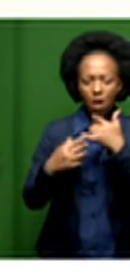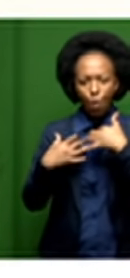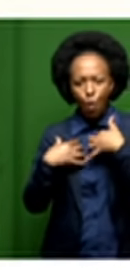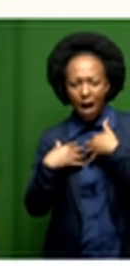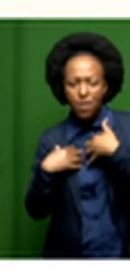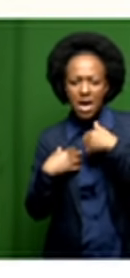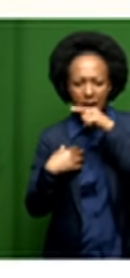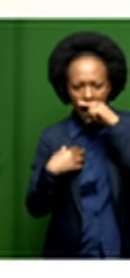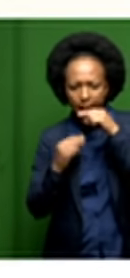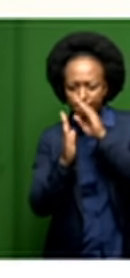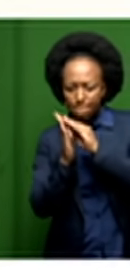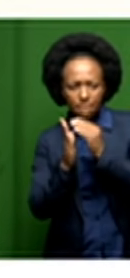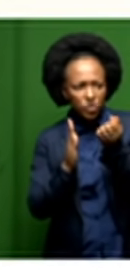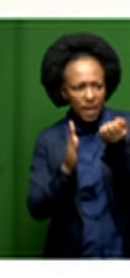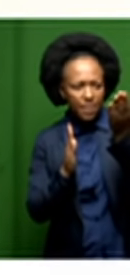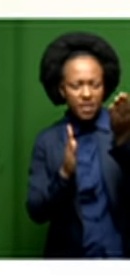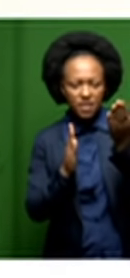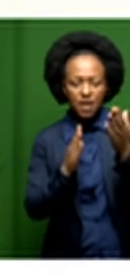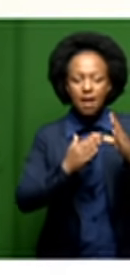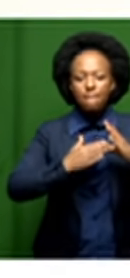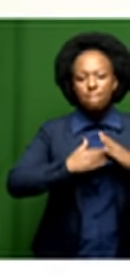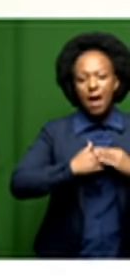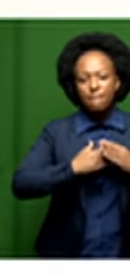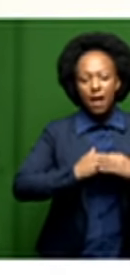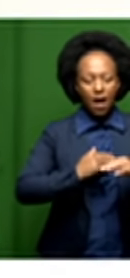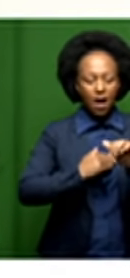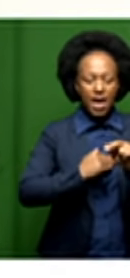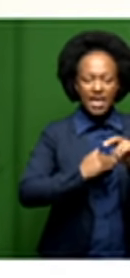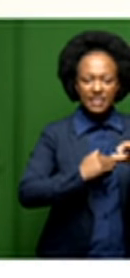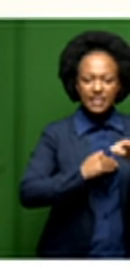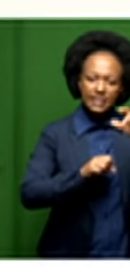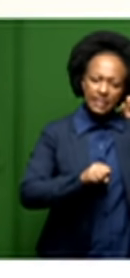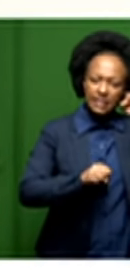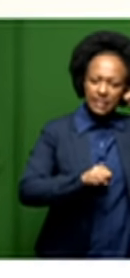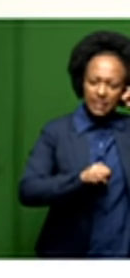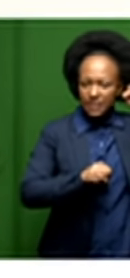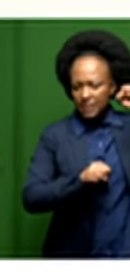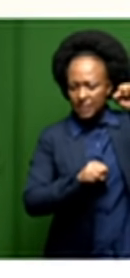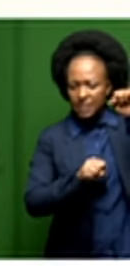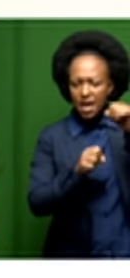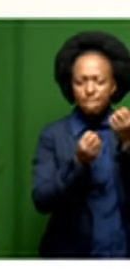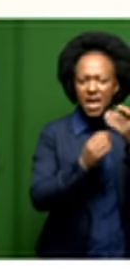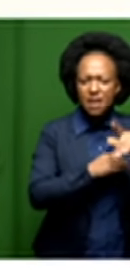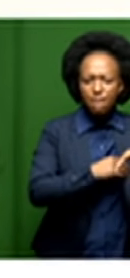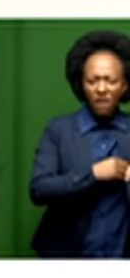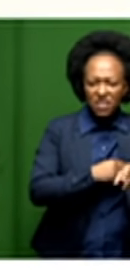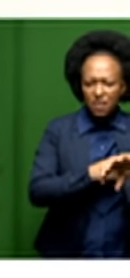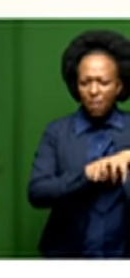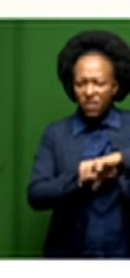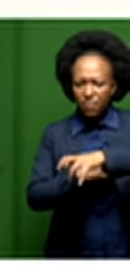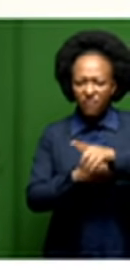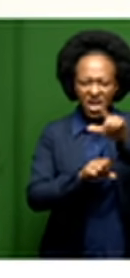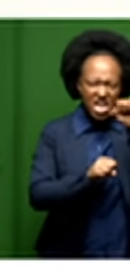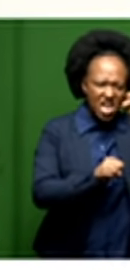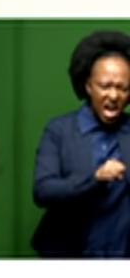submitting candidate lists, you had members of the ANC who were marching in a number of provinces in South Africa